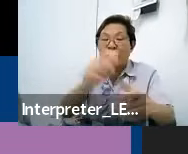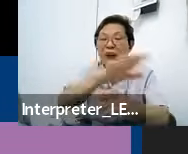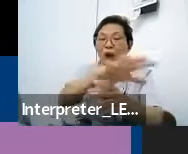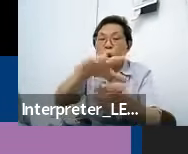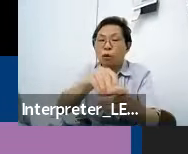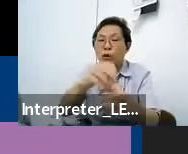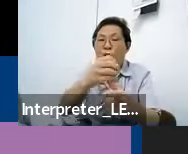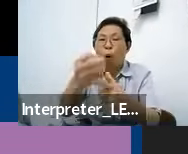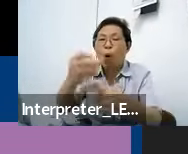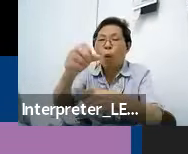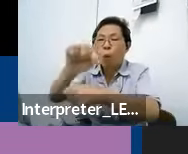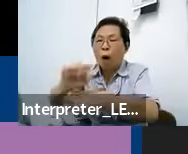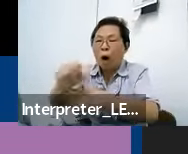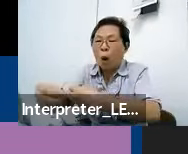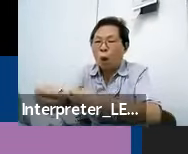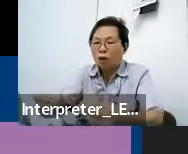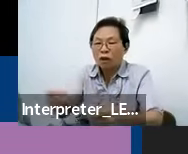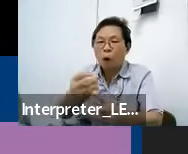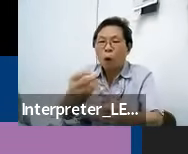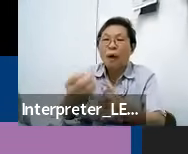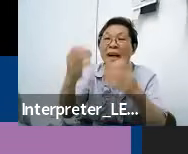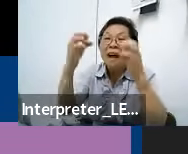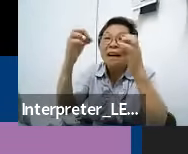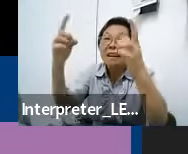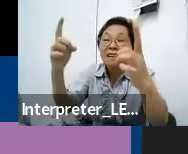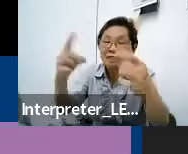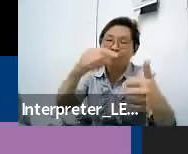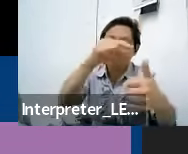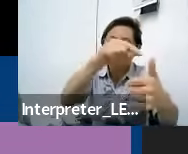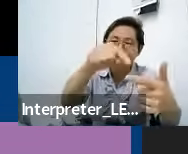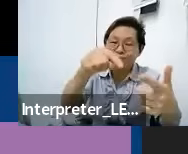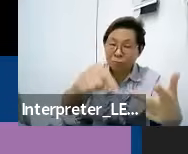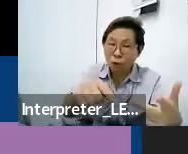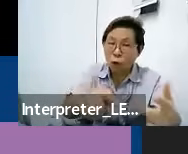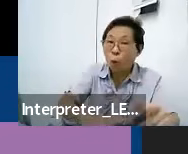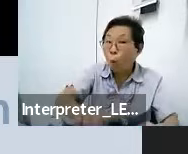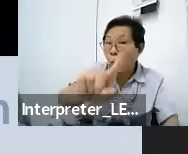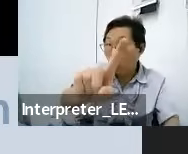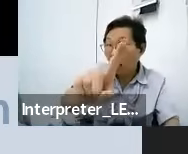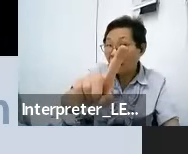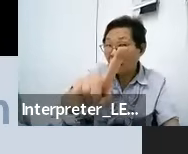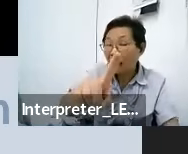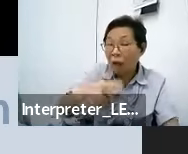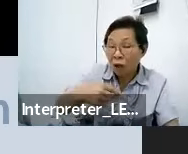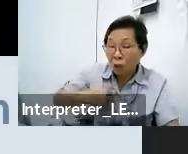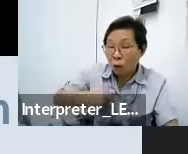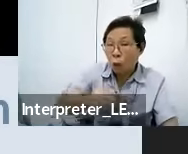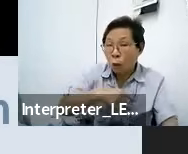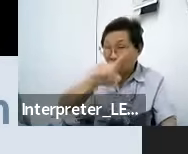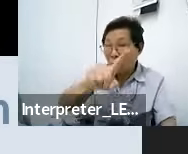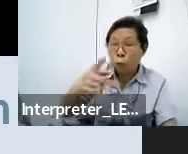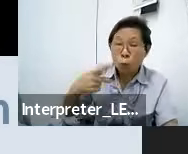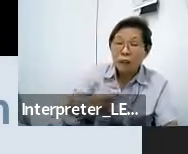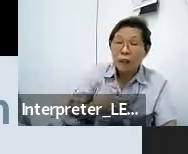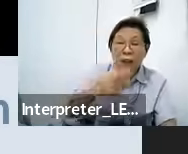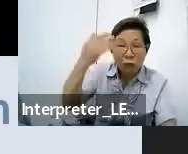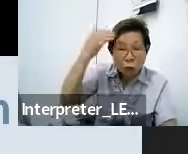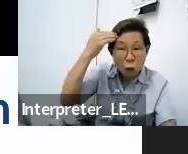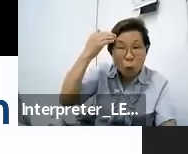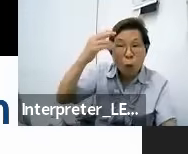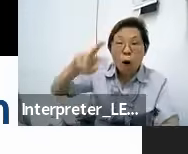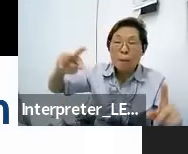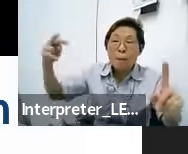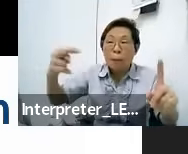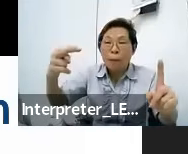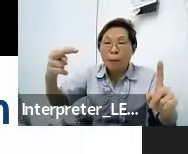in workplace as well as in education. So one of the things which is what we are known, the perception is that we deliver